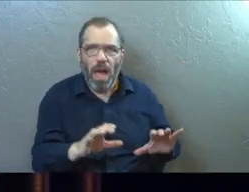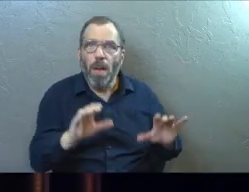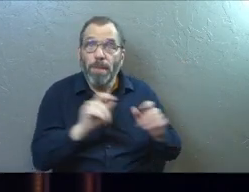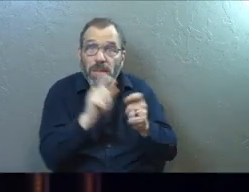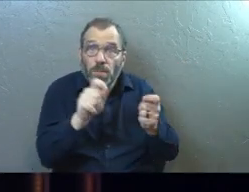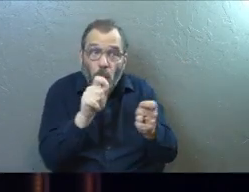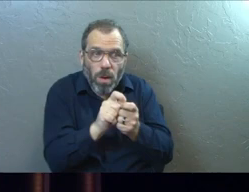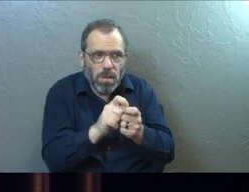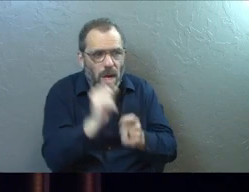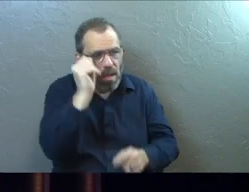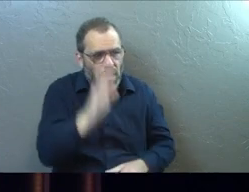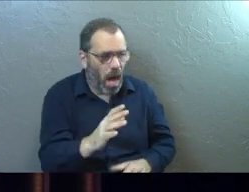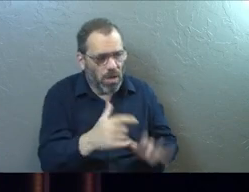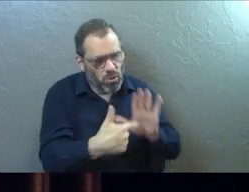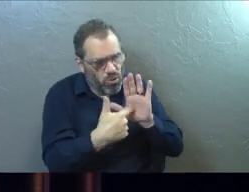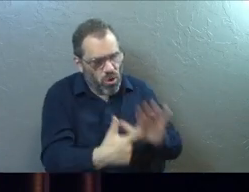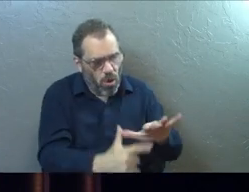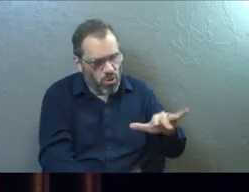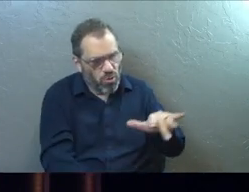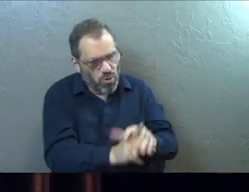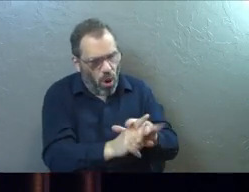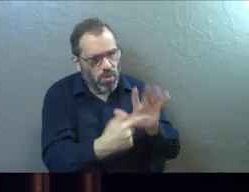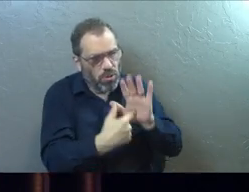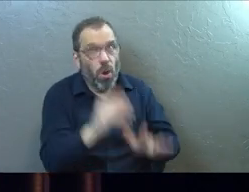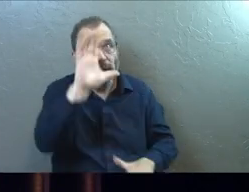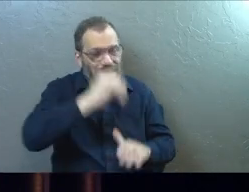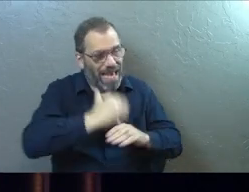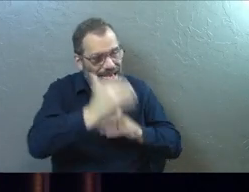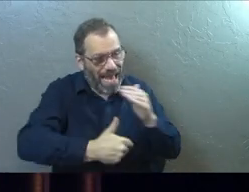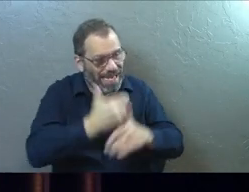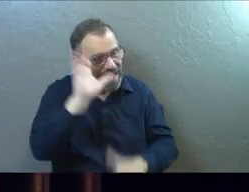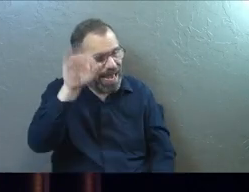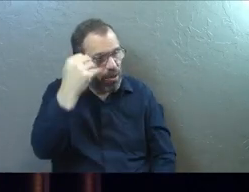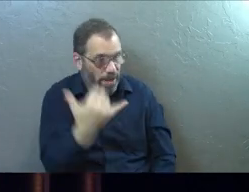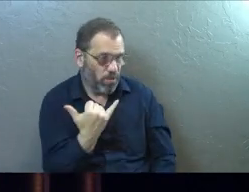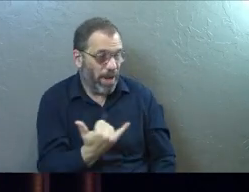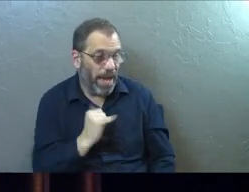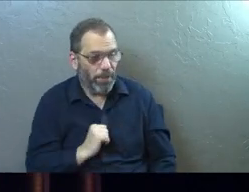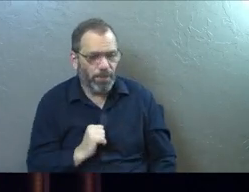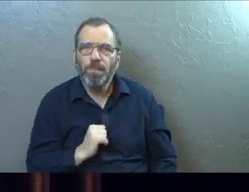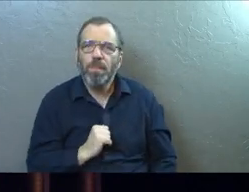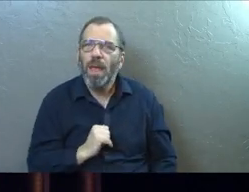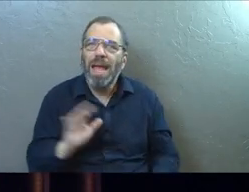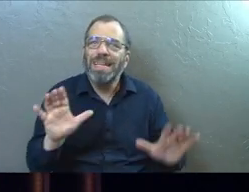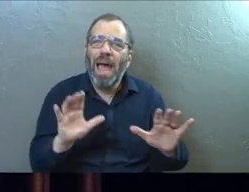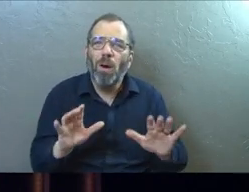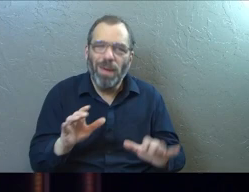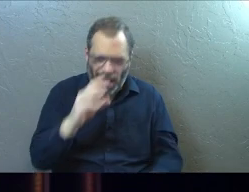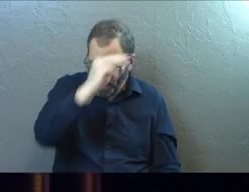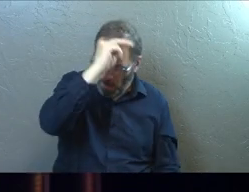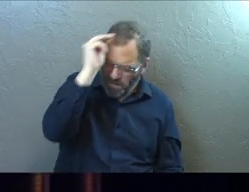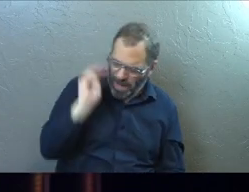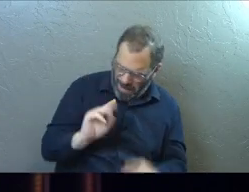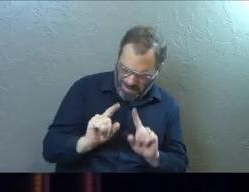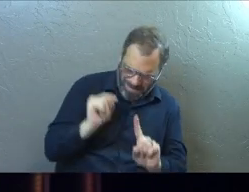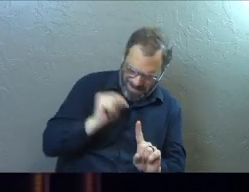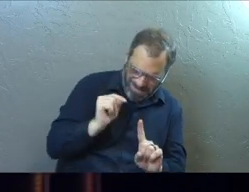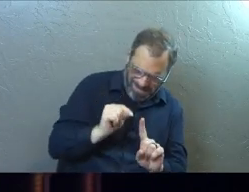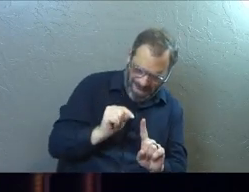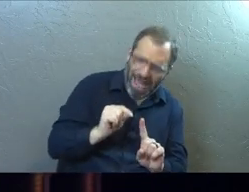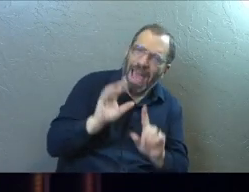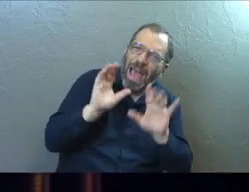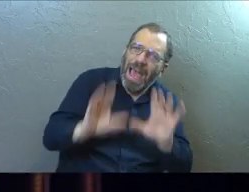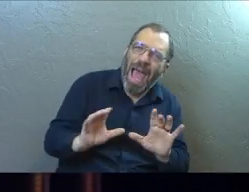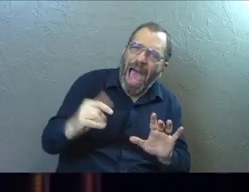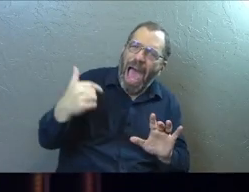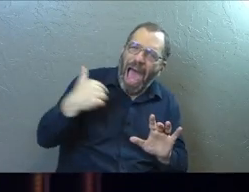more accurate thing is God's just going to show up to you and show you his kindness and his grace right now. And it's not anything about Mary necessarily, but it's just God saying,